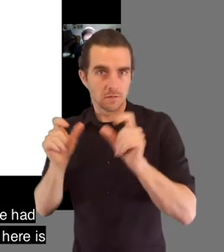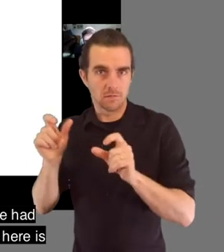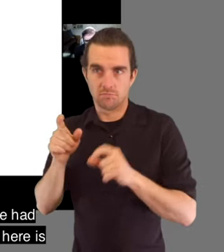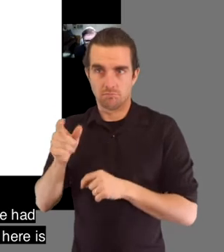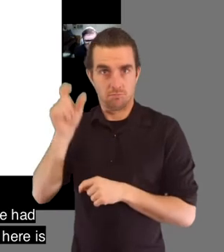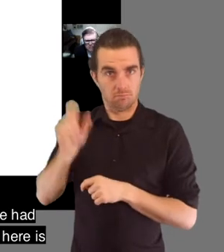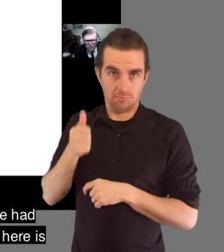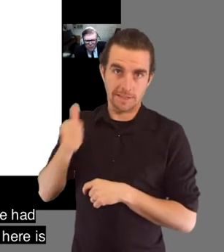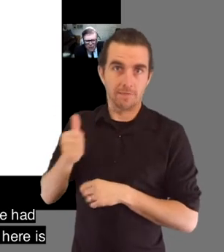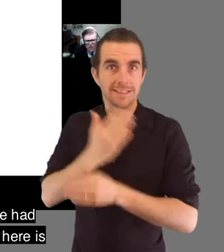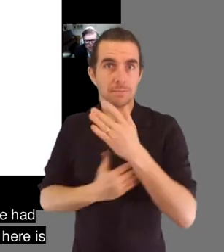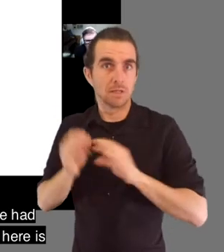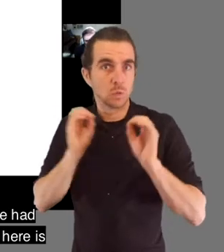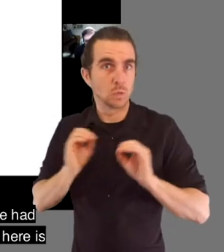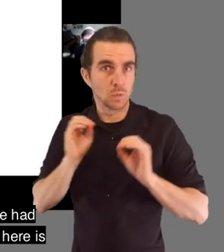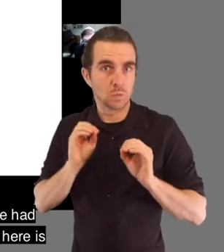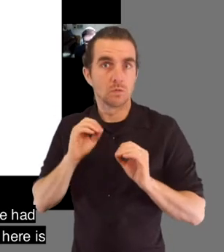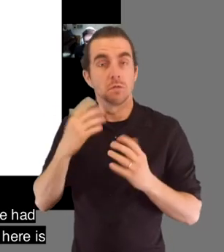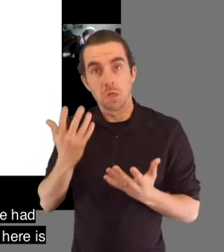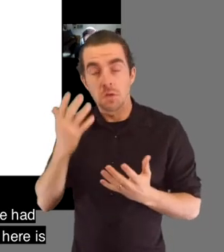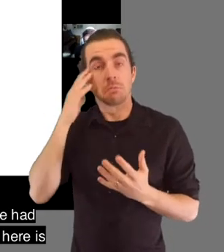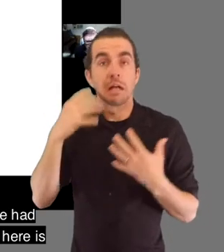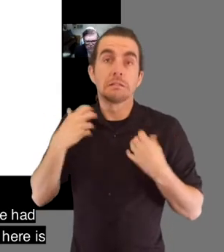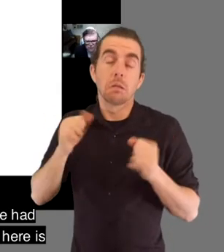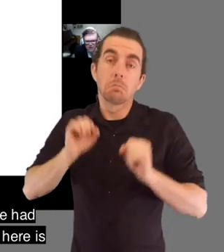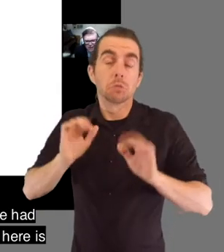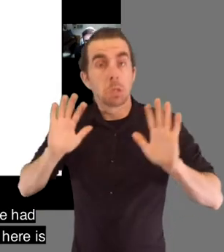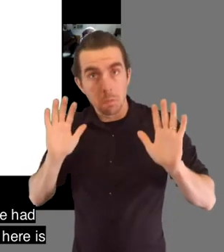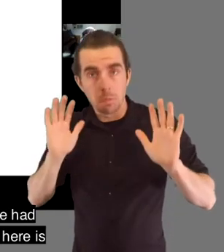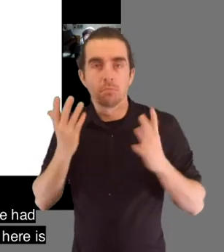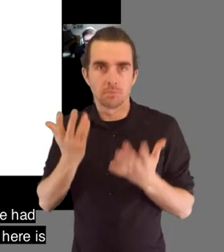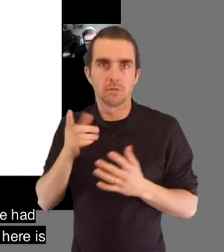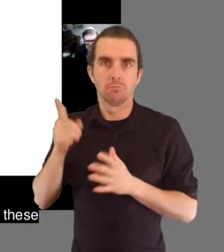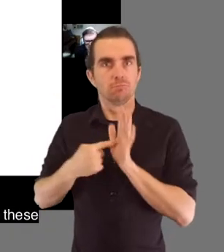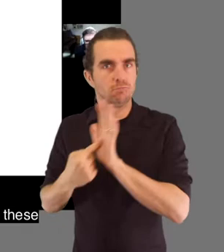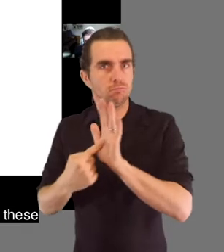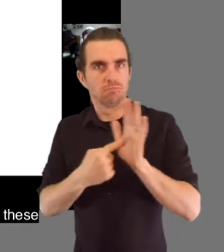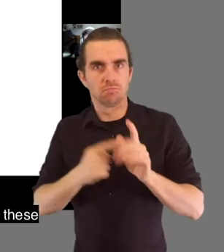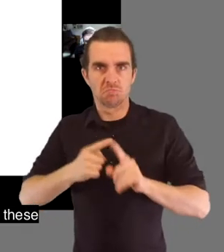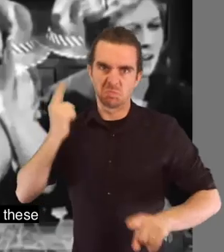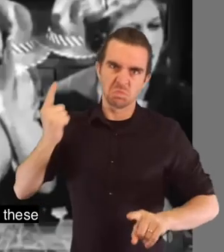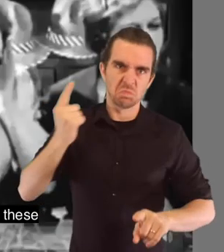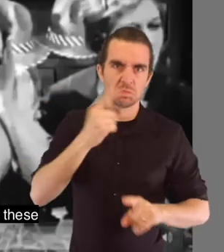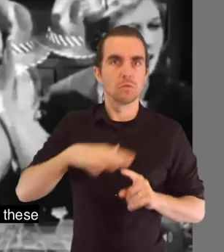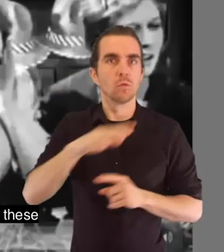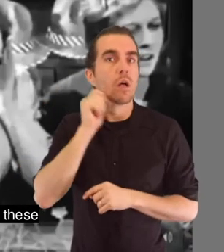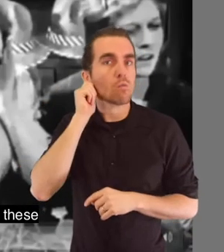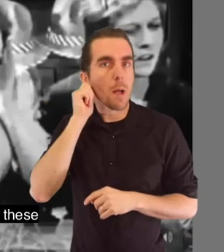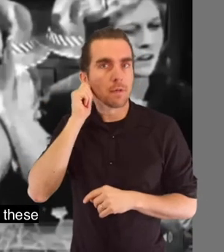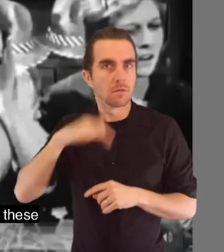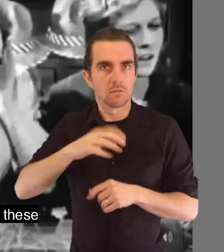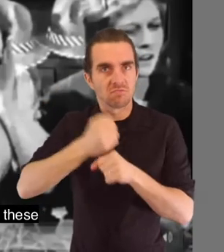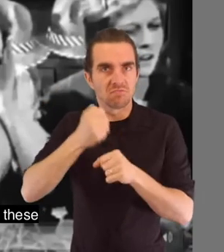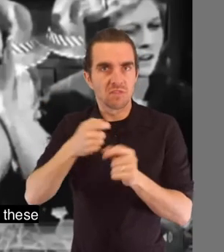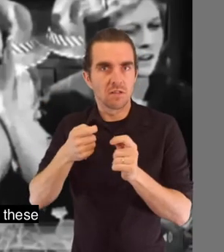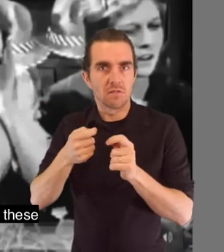wasn't disabled himself, unless he had some mental health issues, but here he is as the villainous boss, intimidating these women